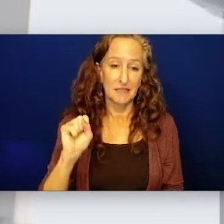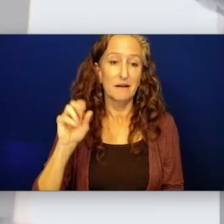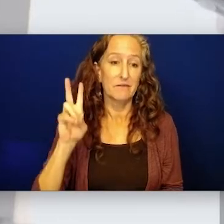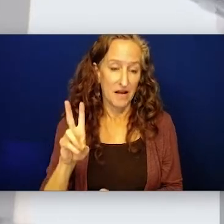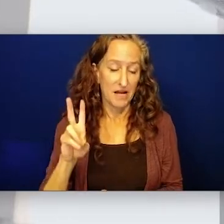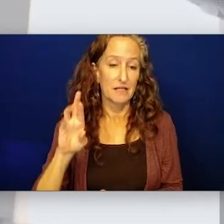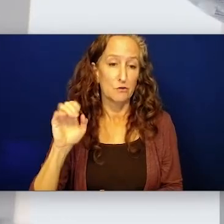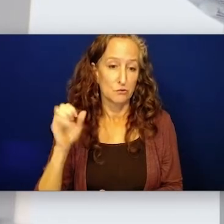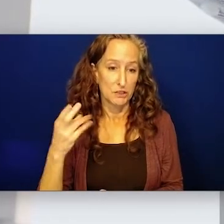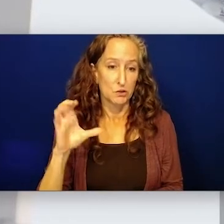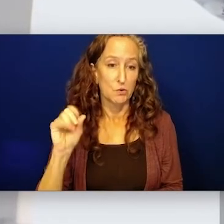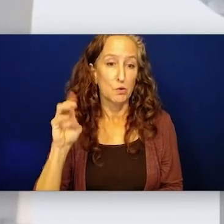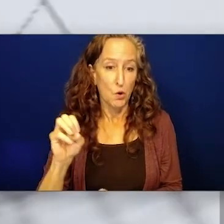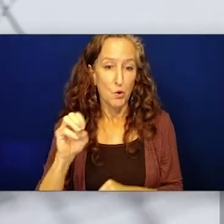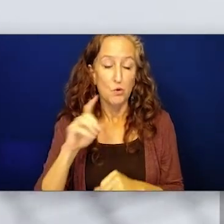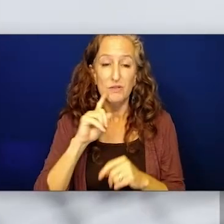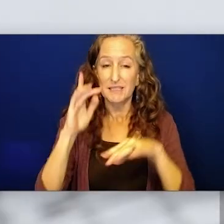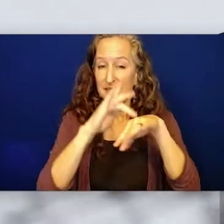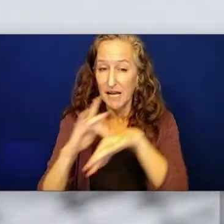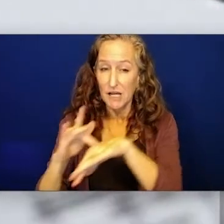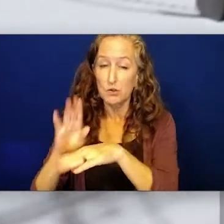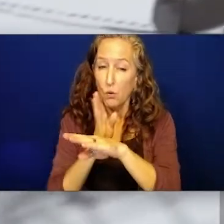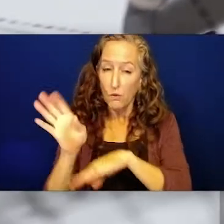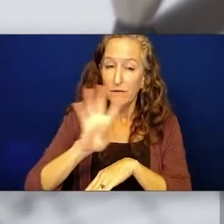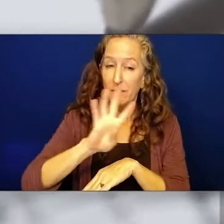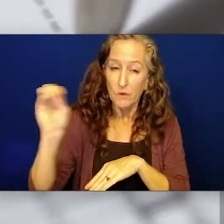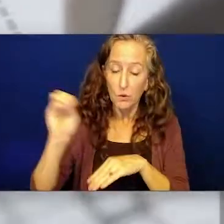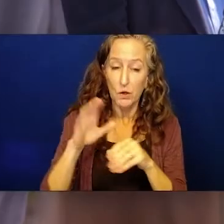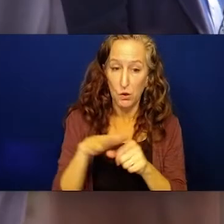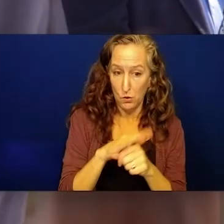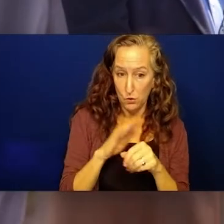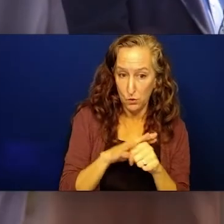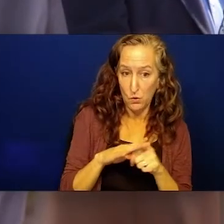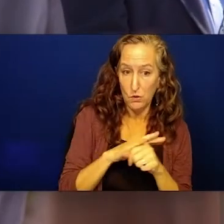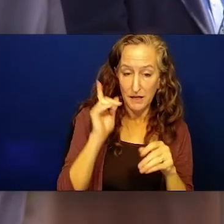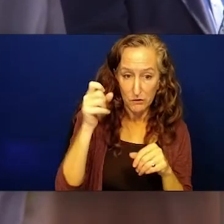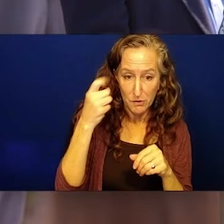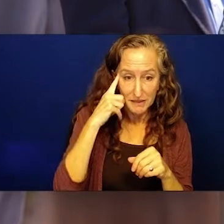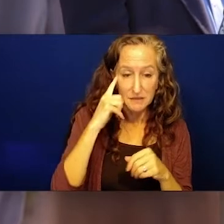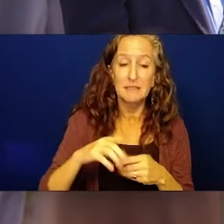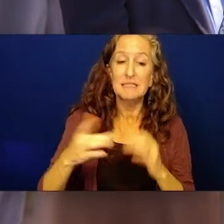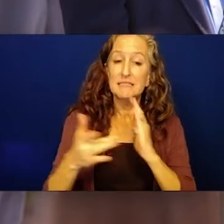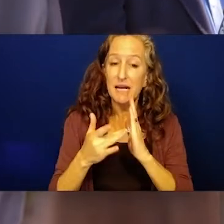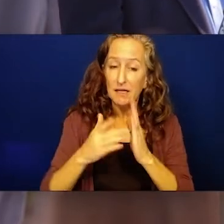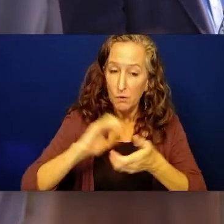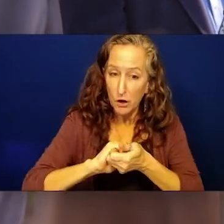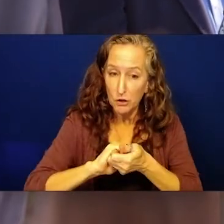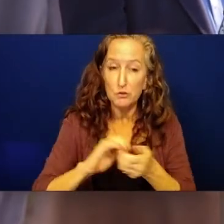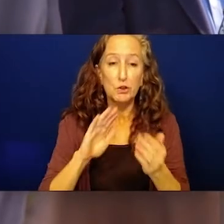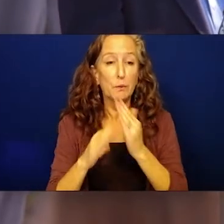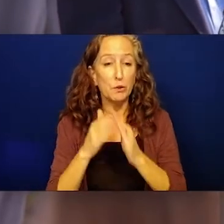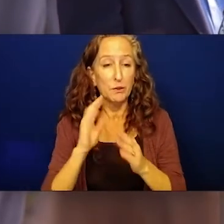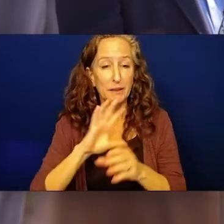partnerships across 40 local governments, nonprofits, technical partners, and engaged over 300 community members